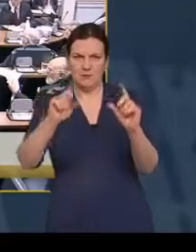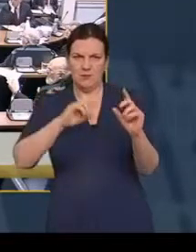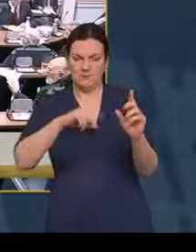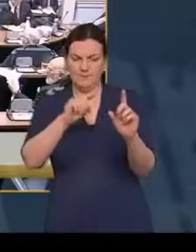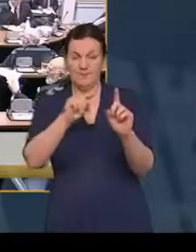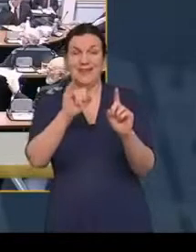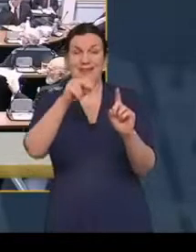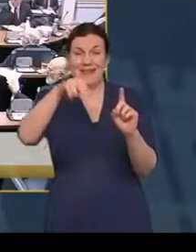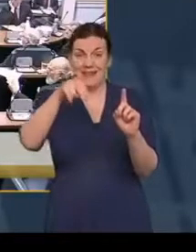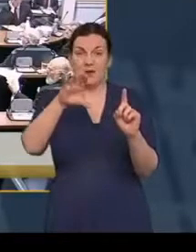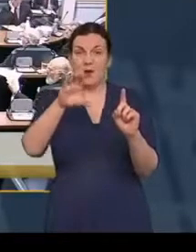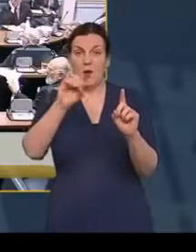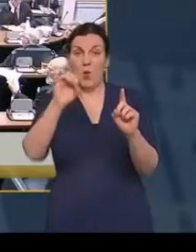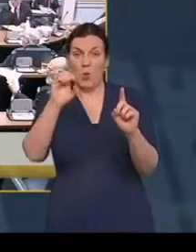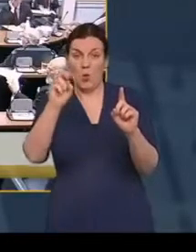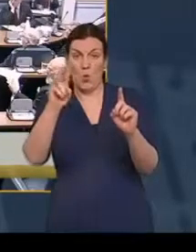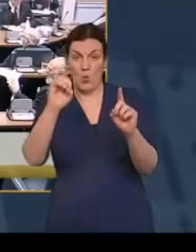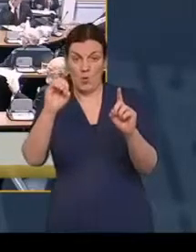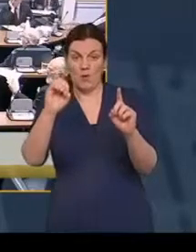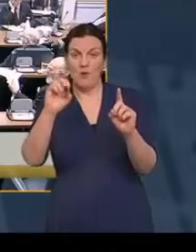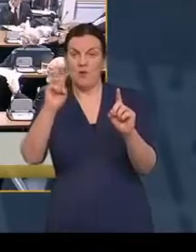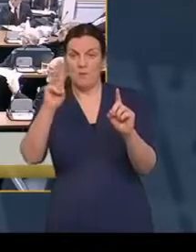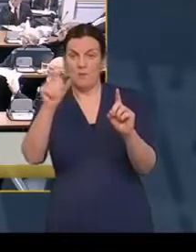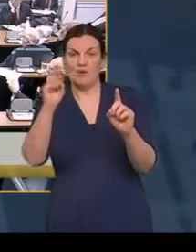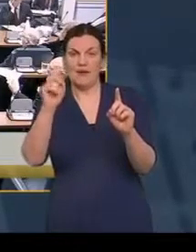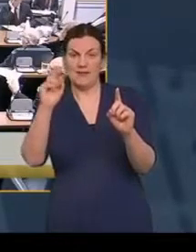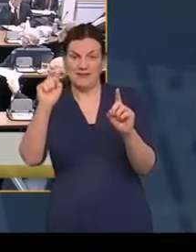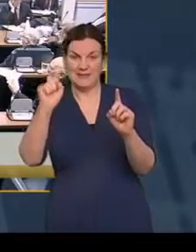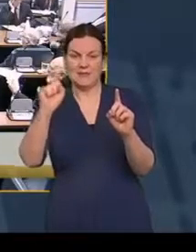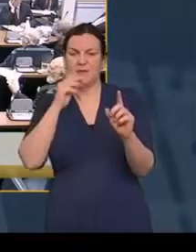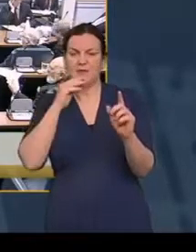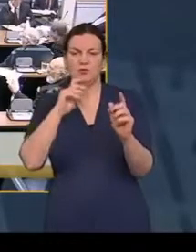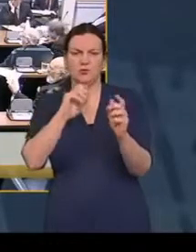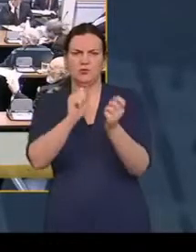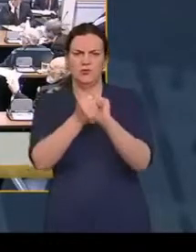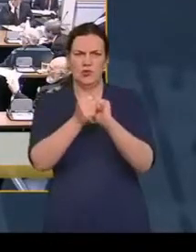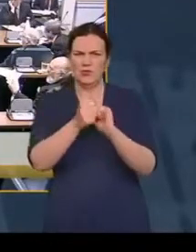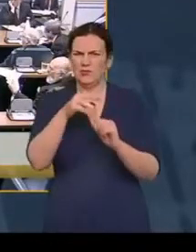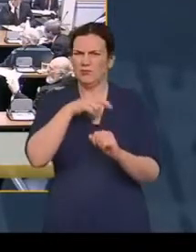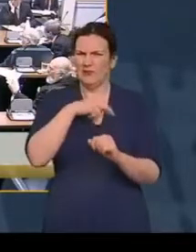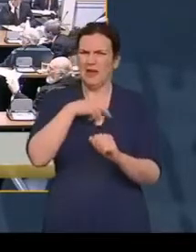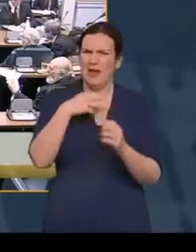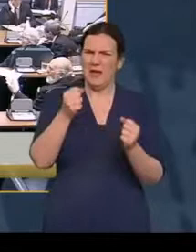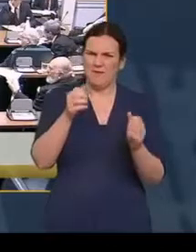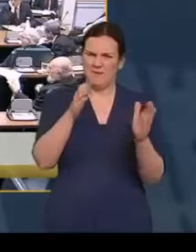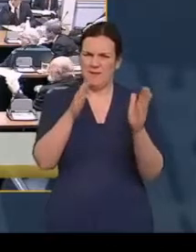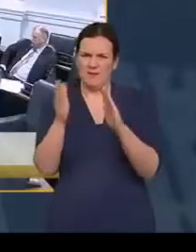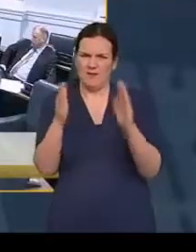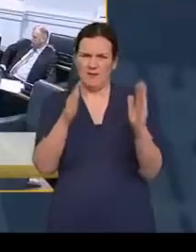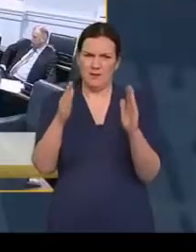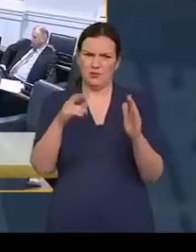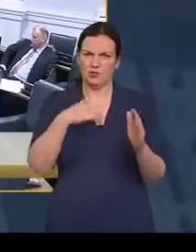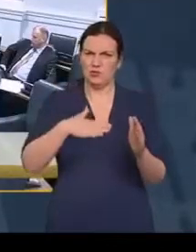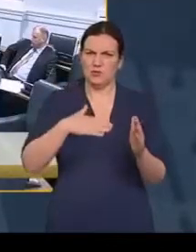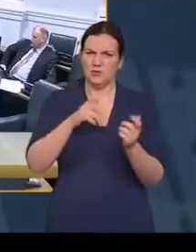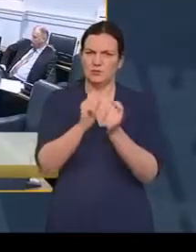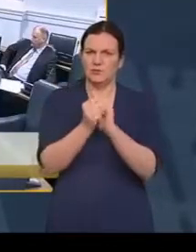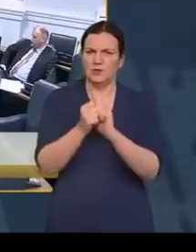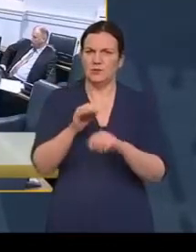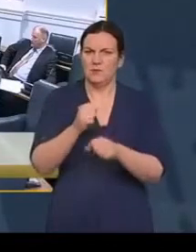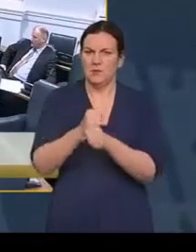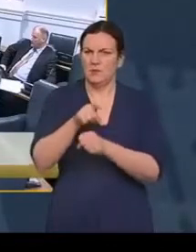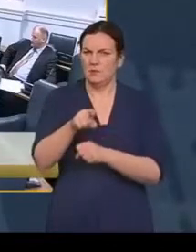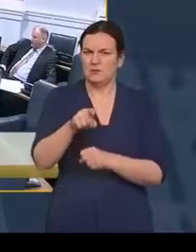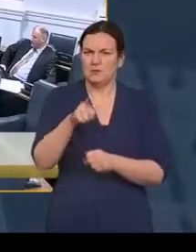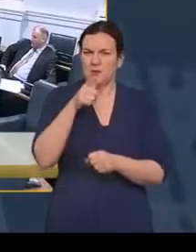other House to write in English and loco parentis in Latin. And I'm just noting that fact